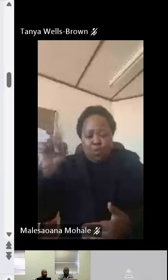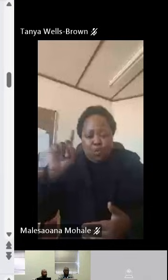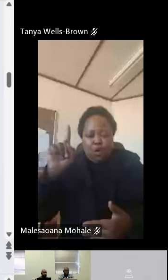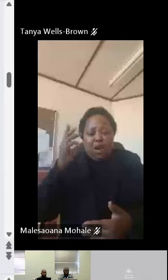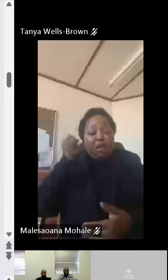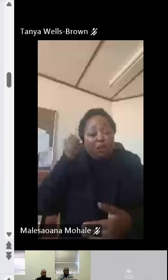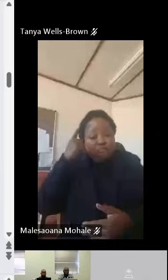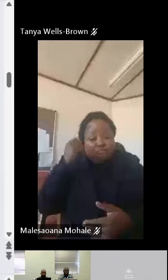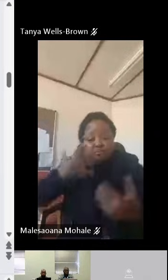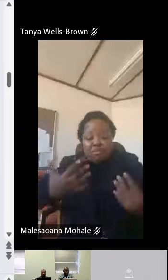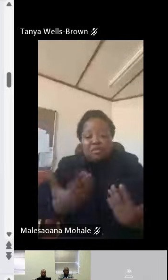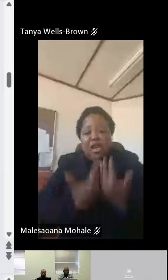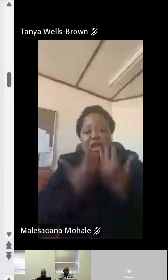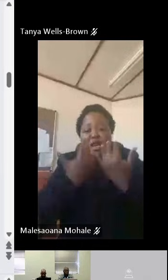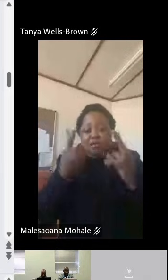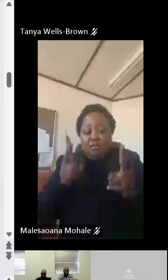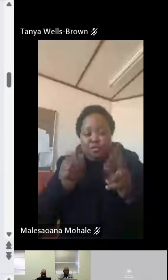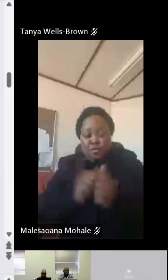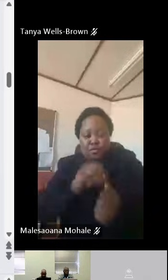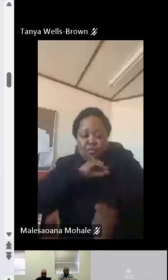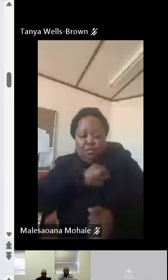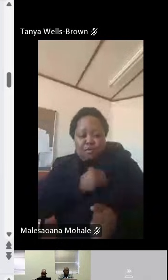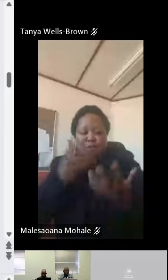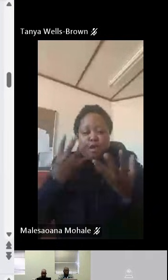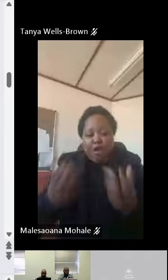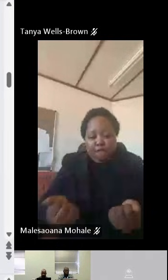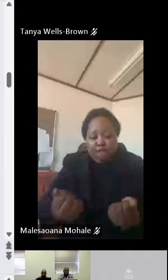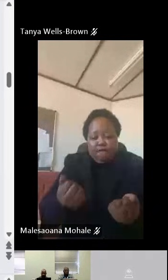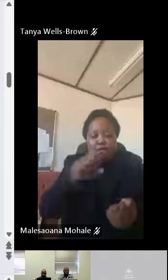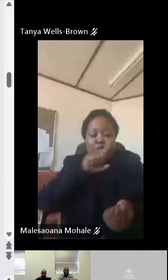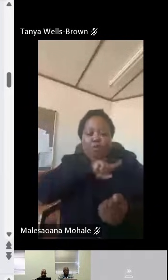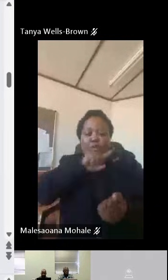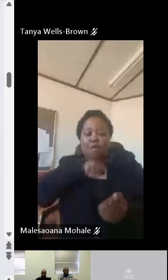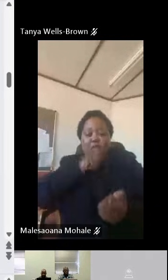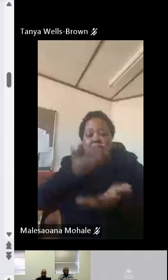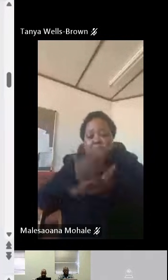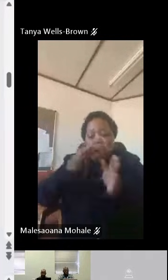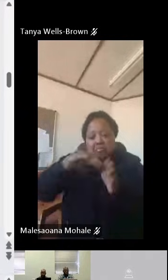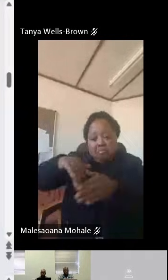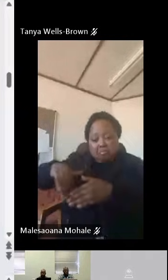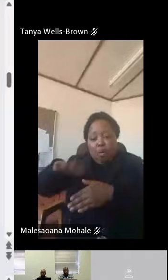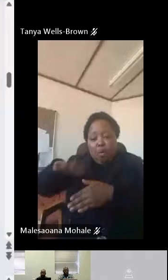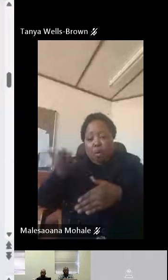they have because of being left behind in our society.